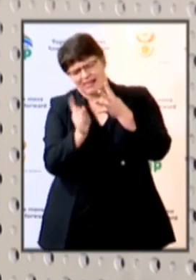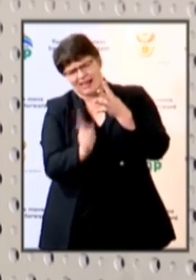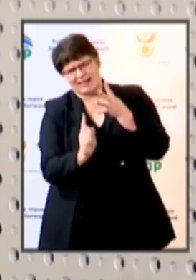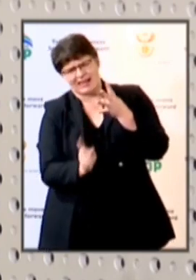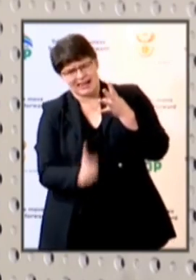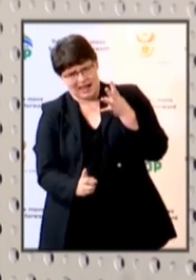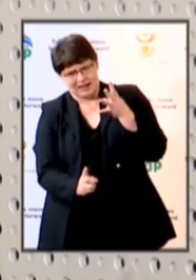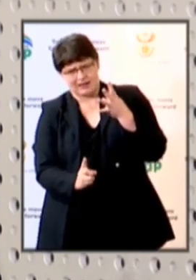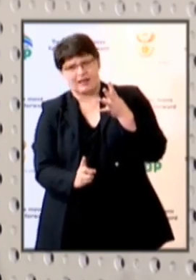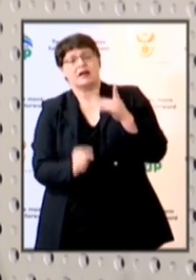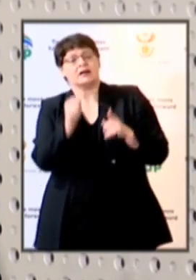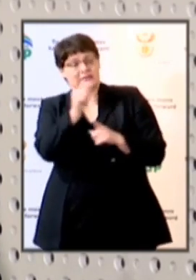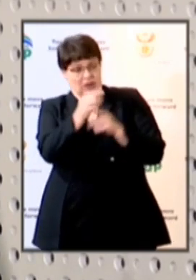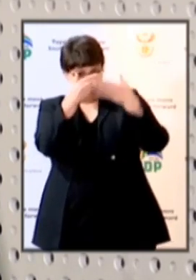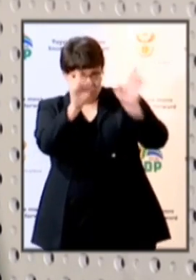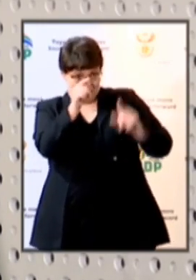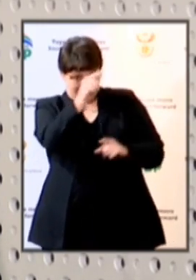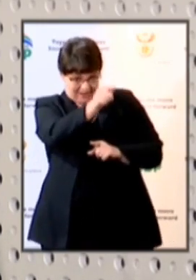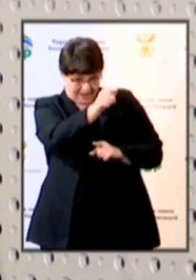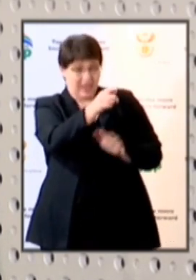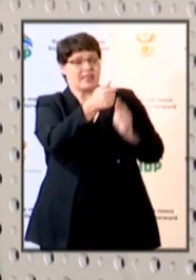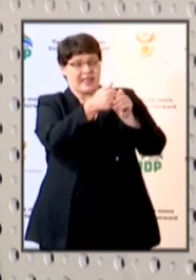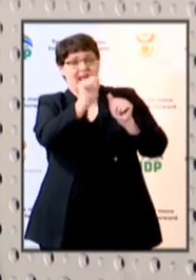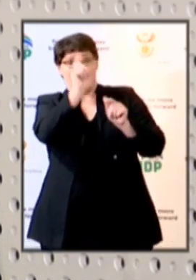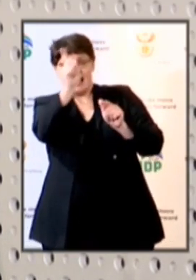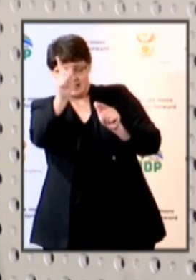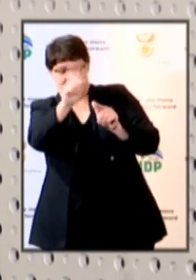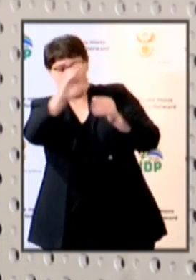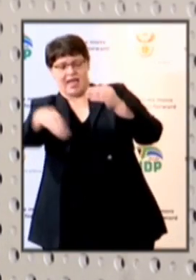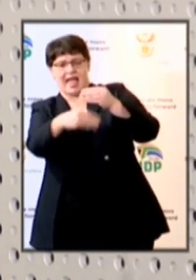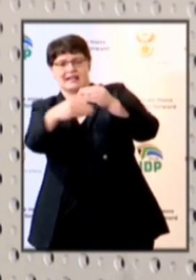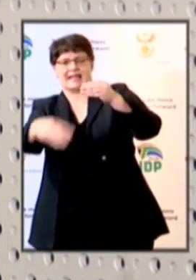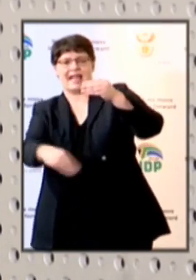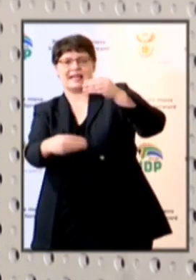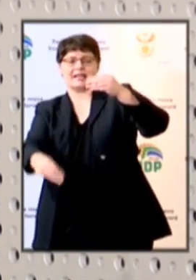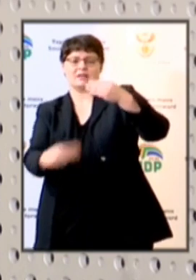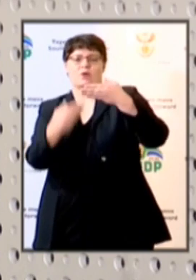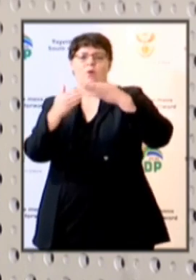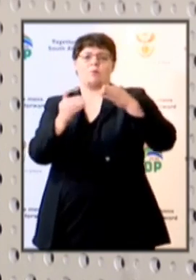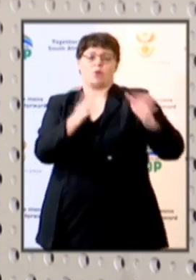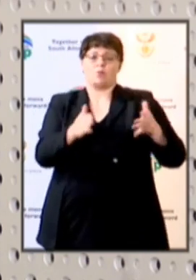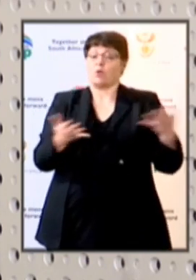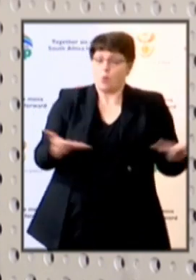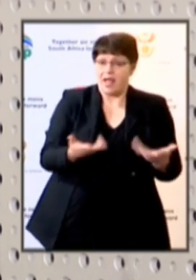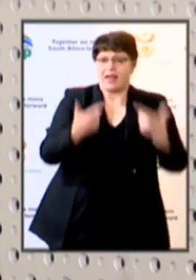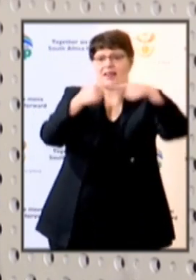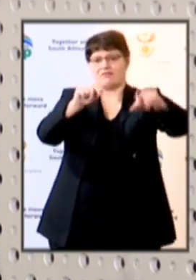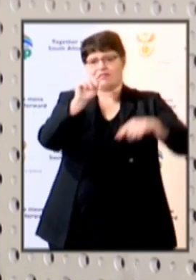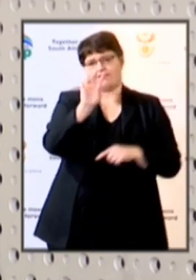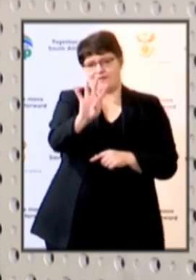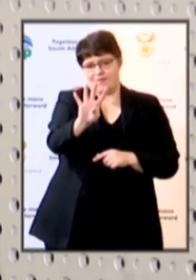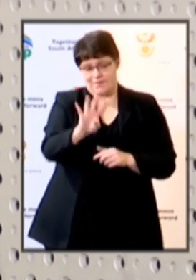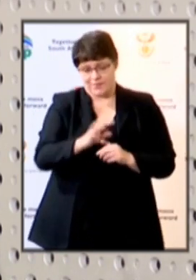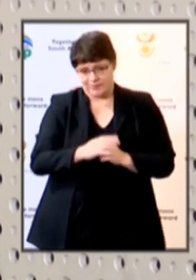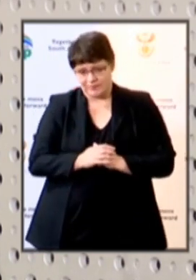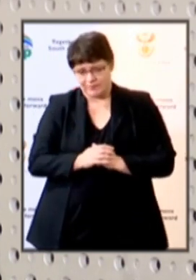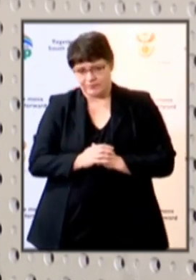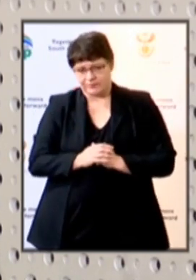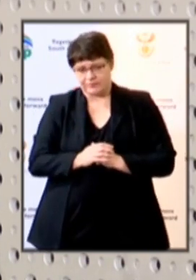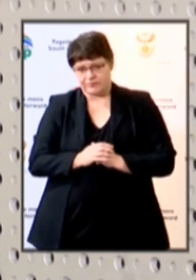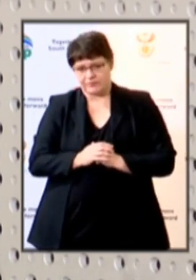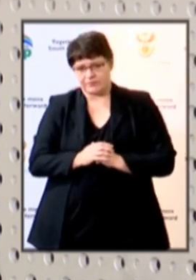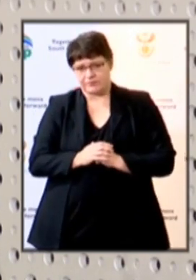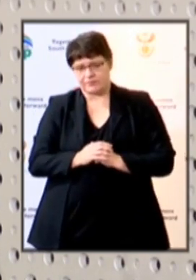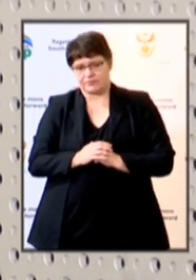will follow the opening of the economy in level four. But it also